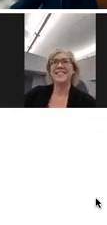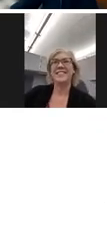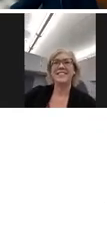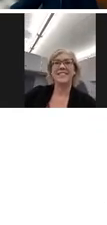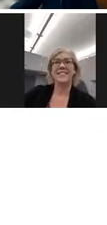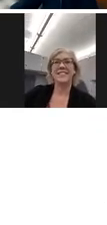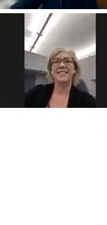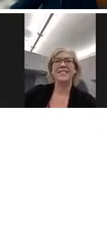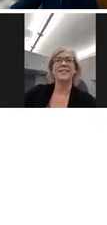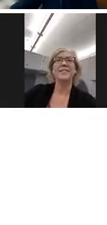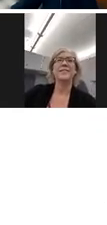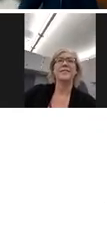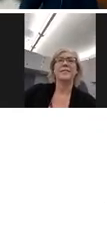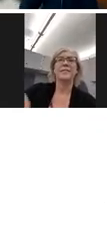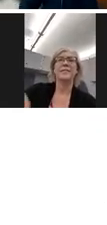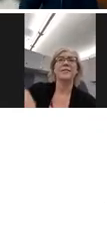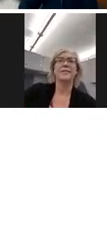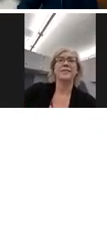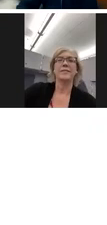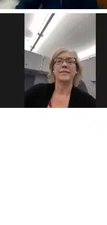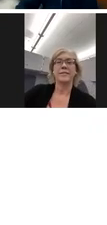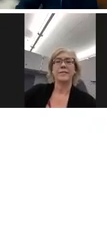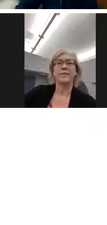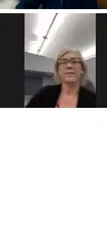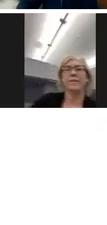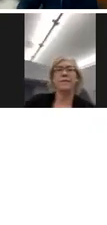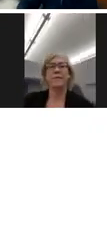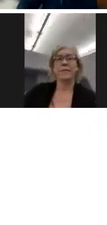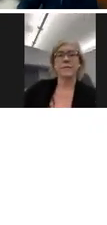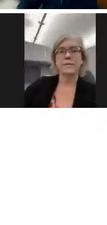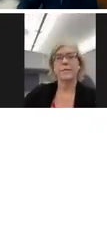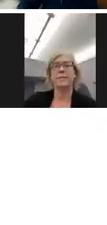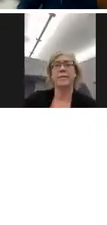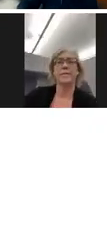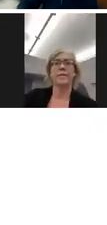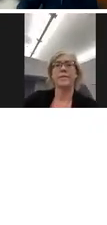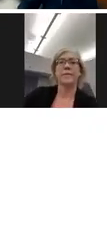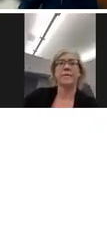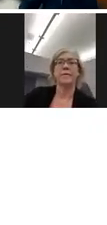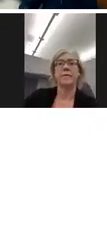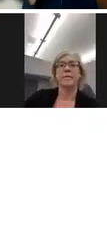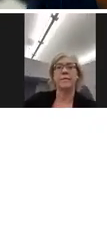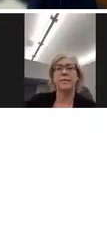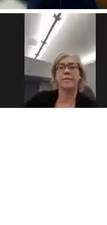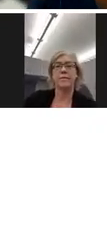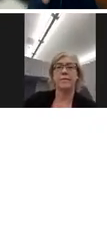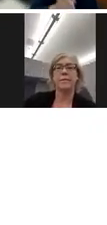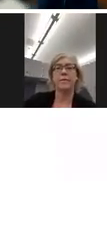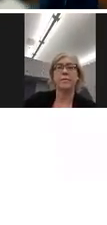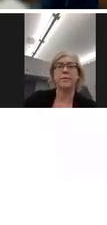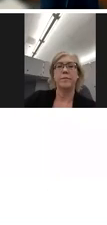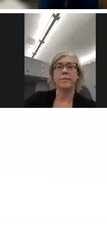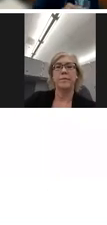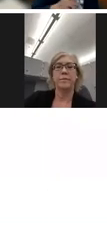So as you've been hearing from many of us this morning about the different services that we provide to individuals to help them